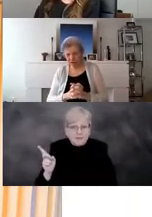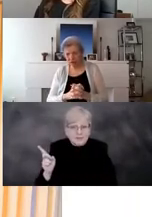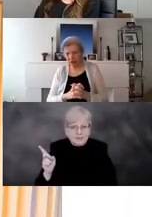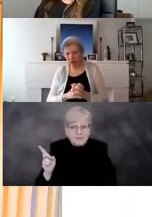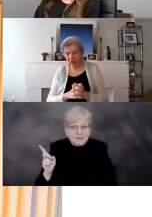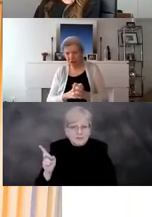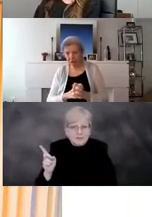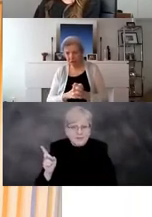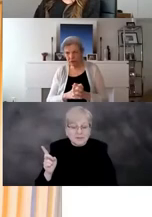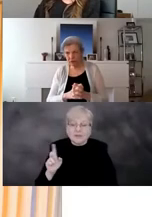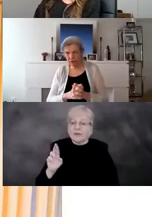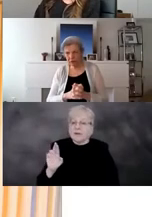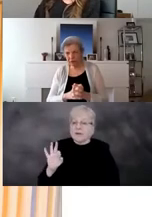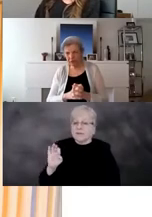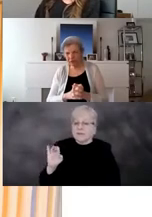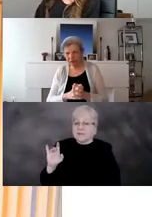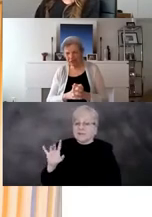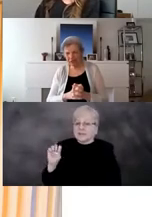we'll cover